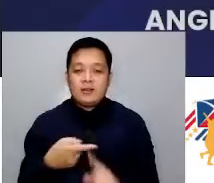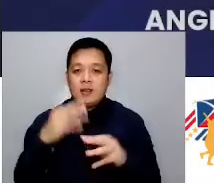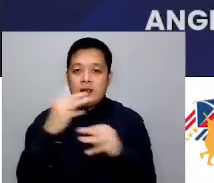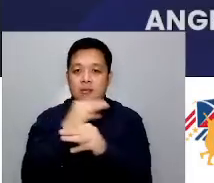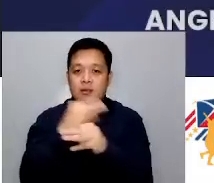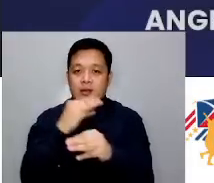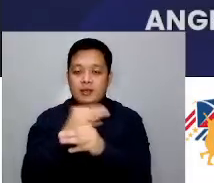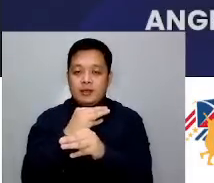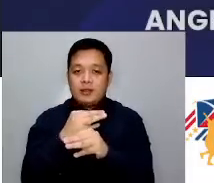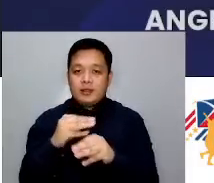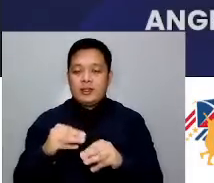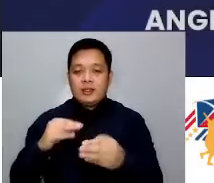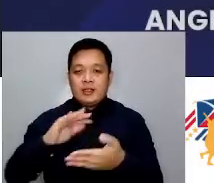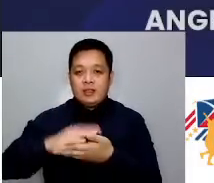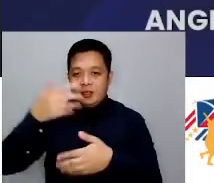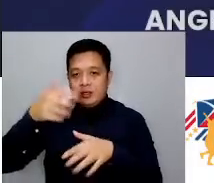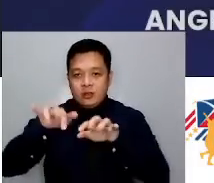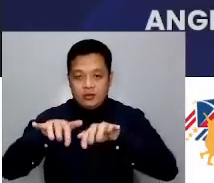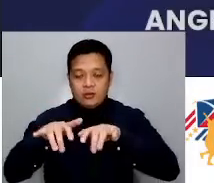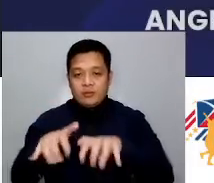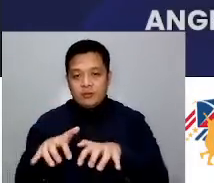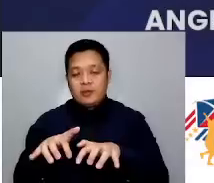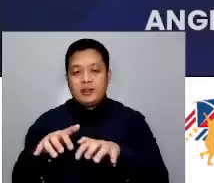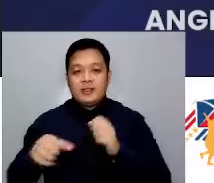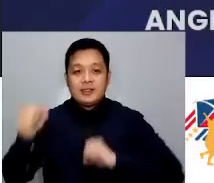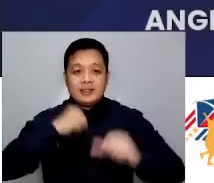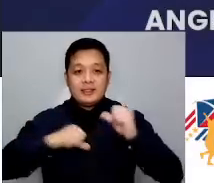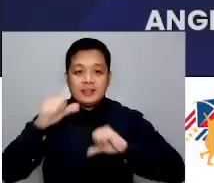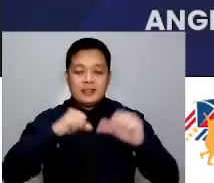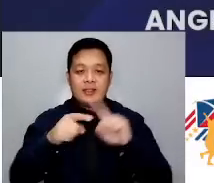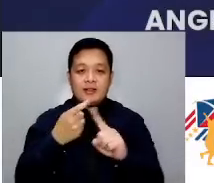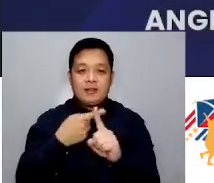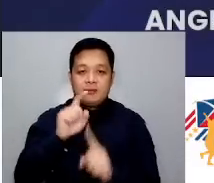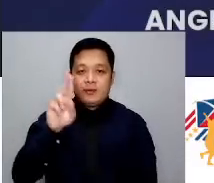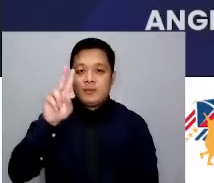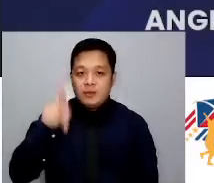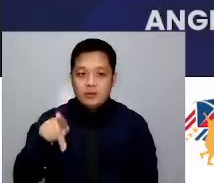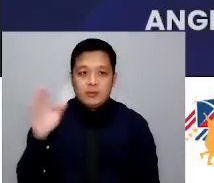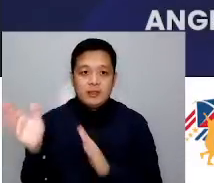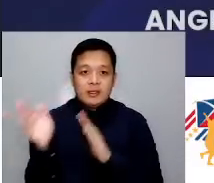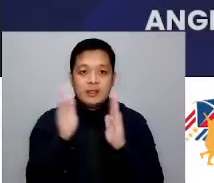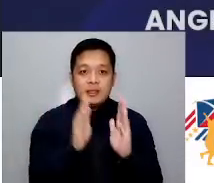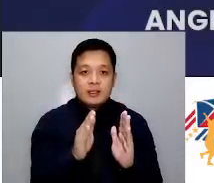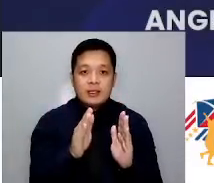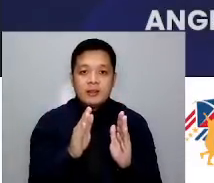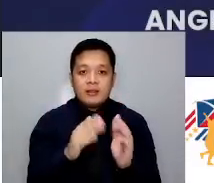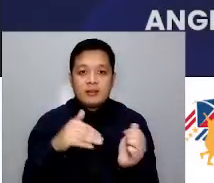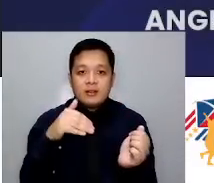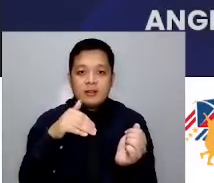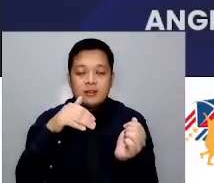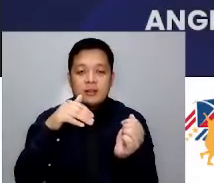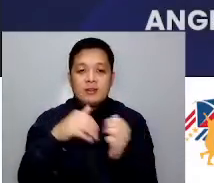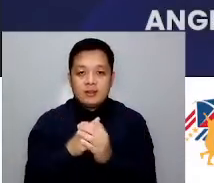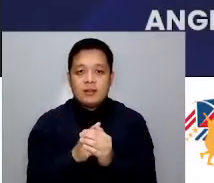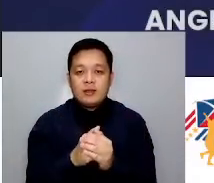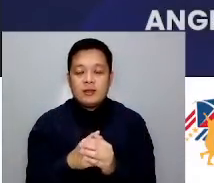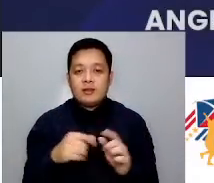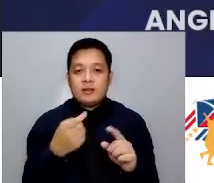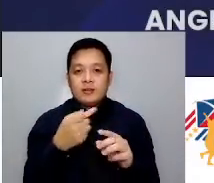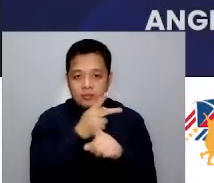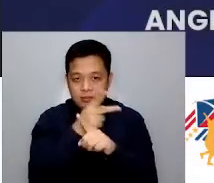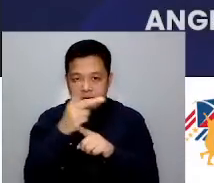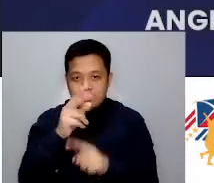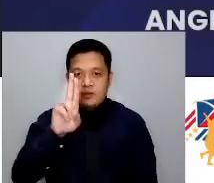Salle University. Dr. Jose Ernie Lope, Professor also of the Institute of Mathematics, University of the Philippines,